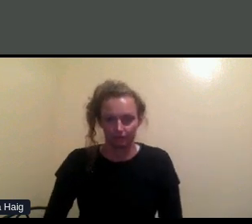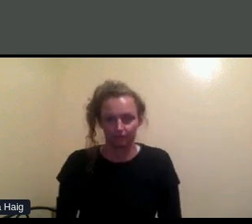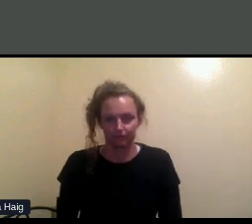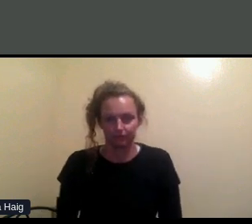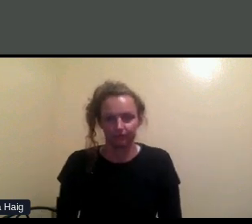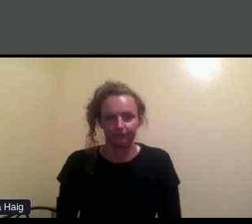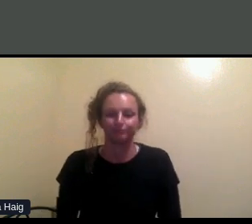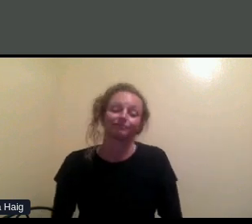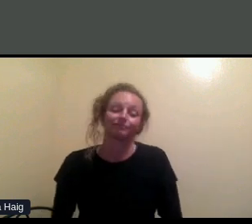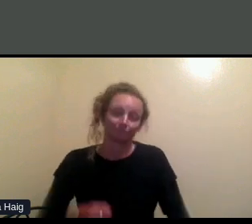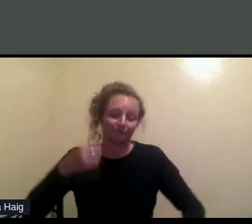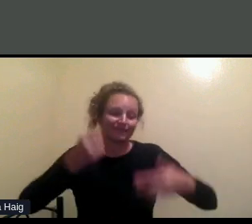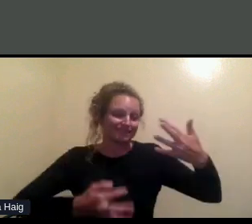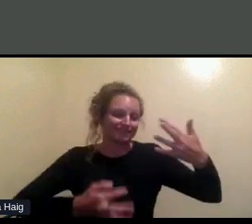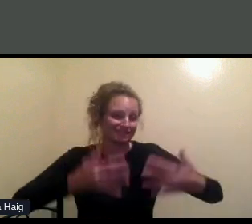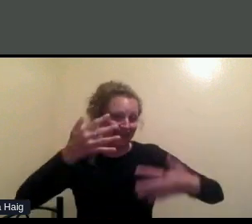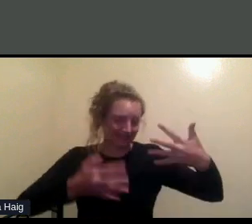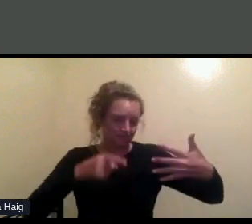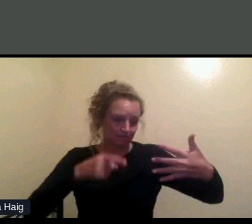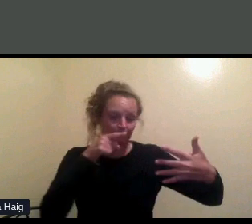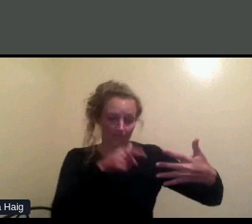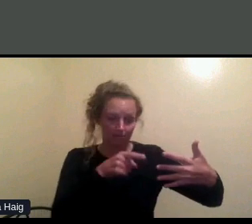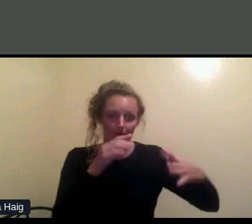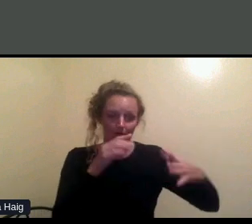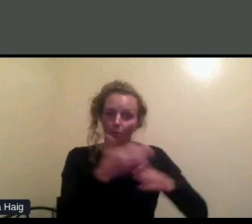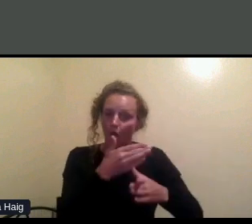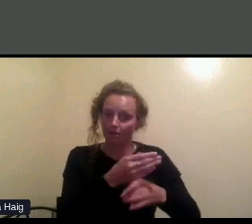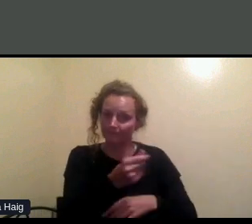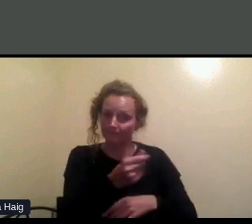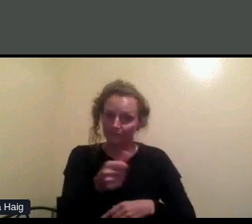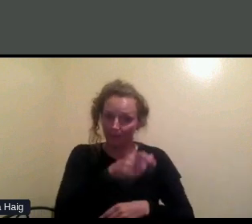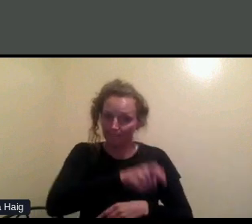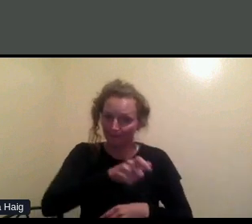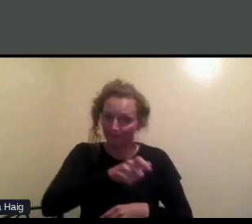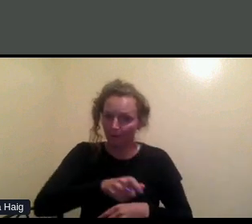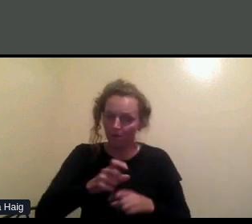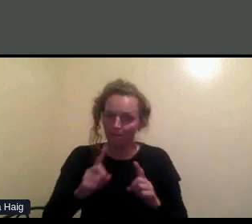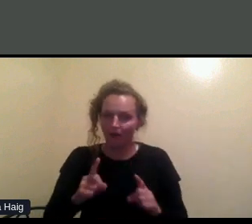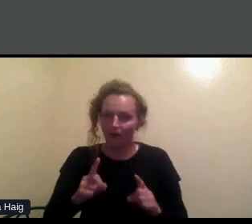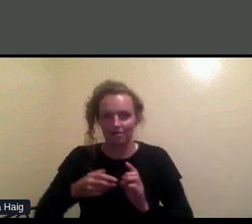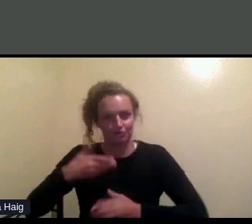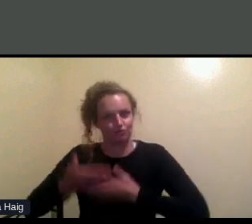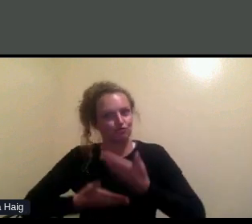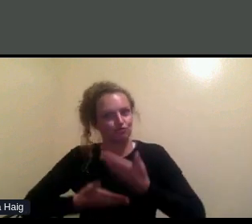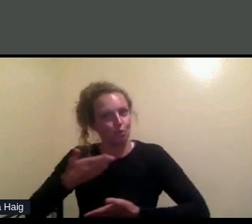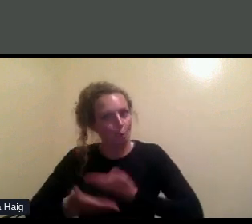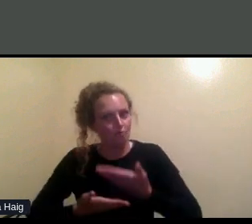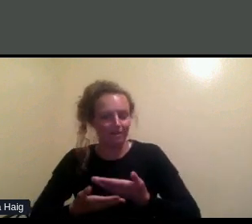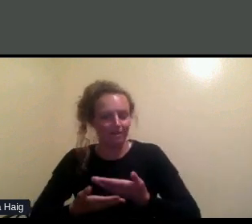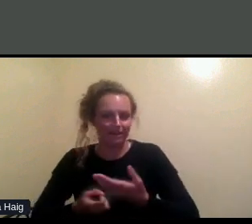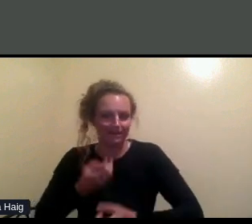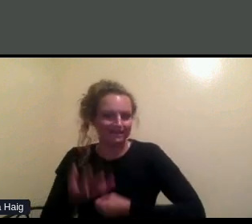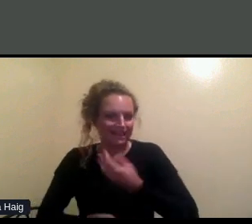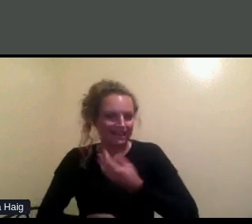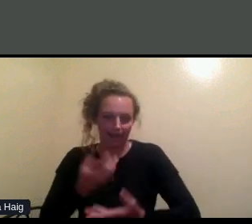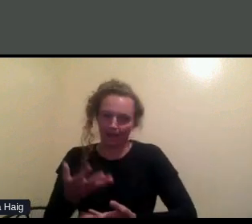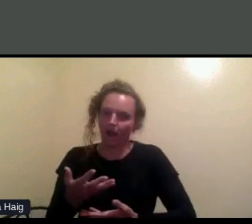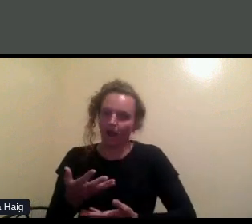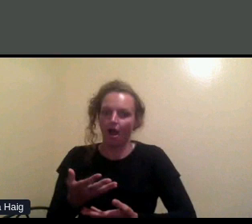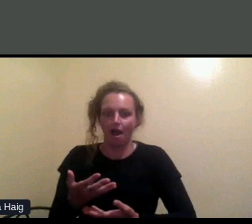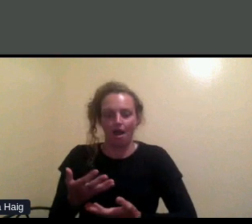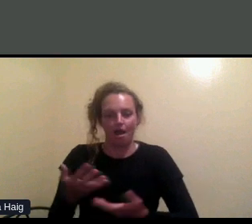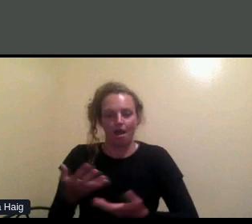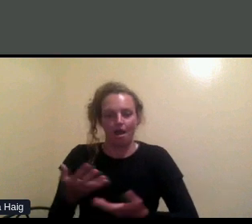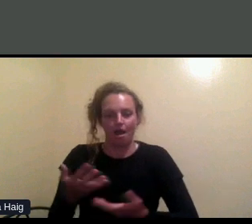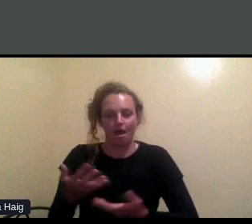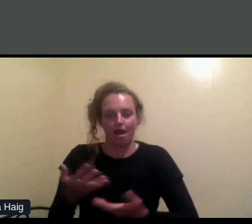thing, and that works for some people, but that's storytelling, really bringing something to life. That's the stuff we remember. That's the stuff